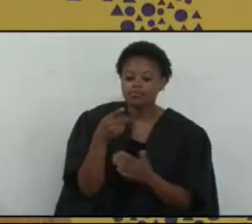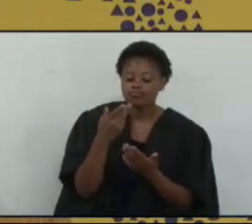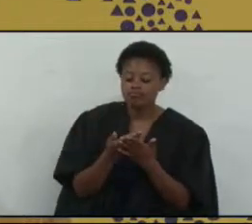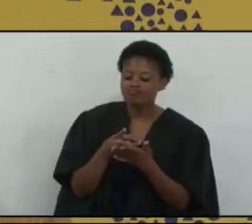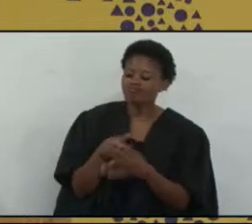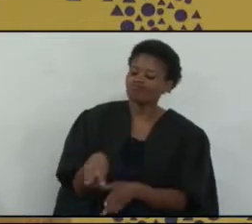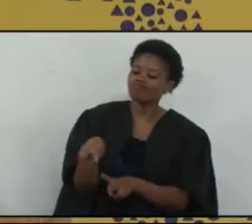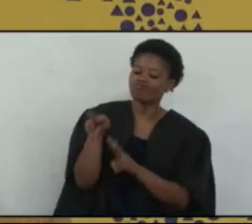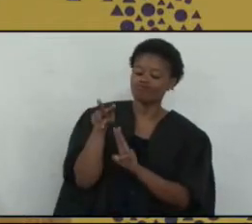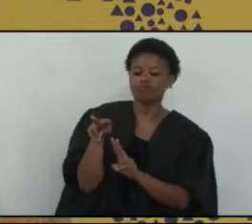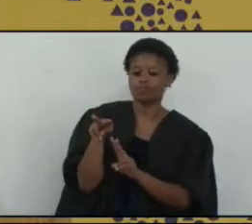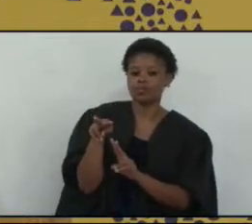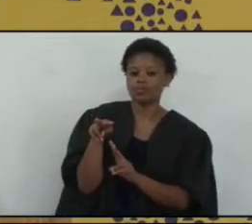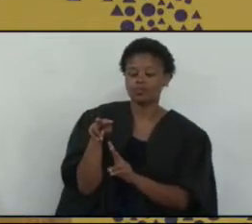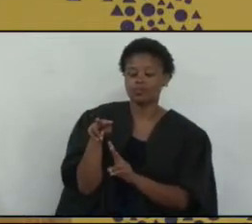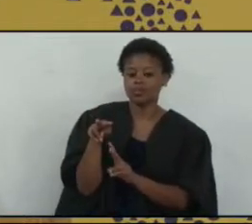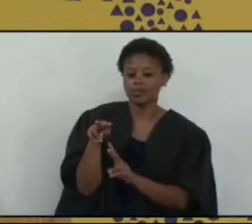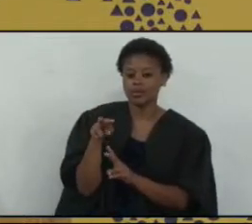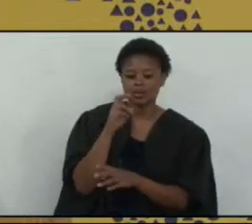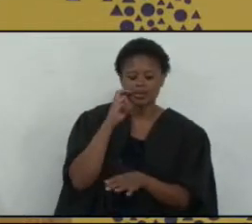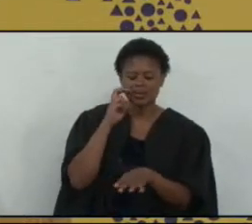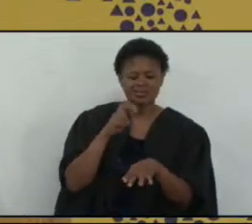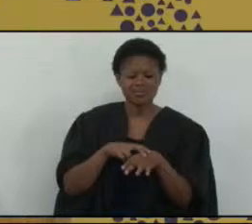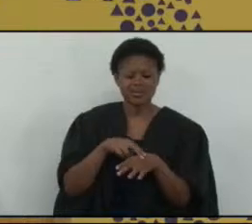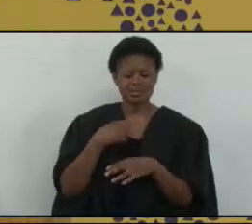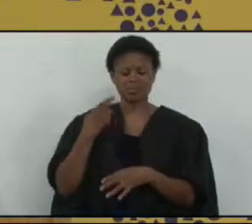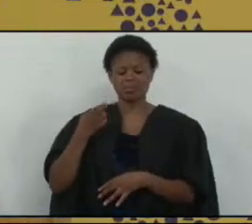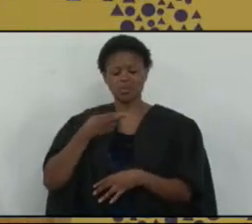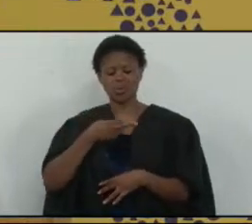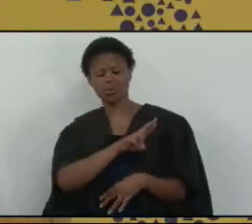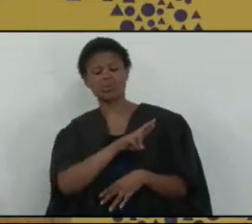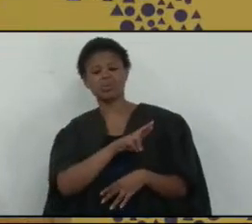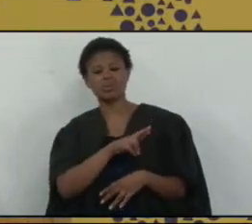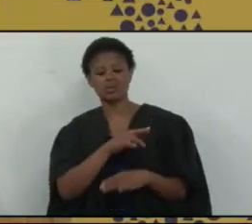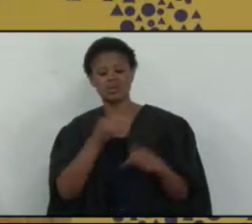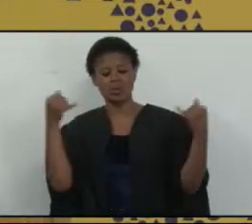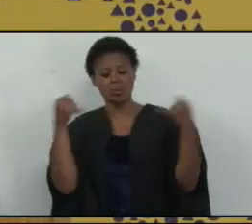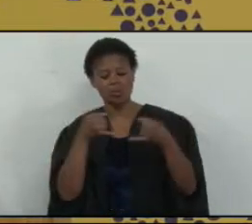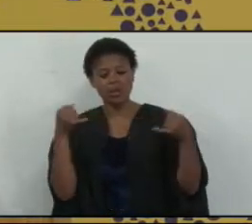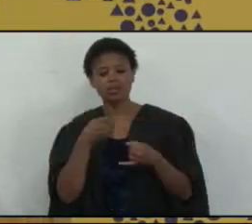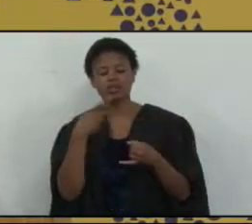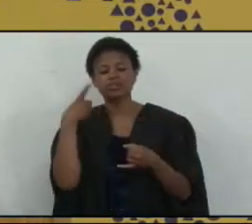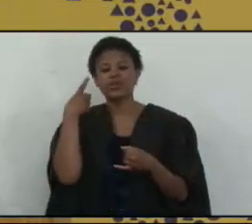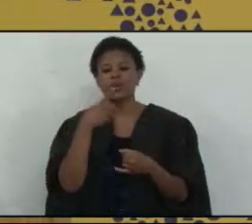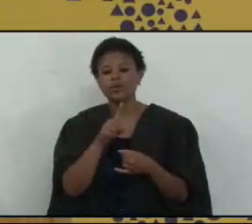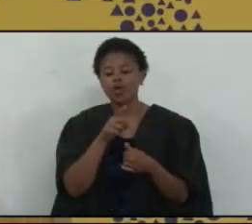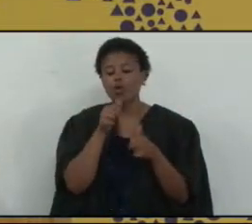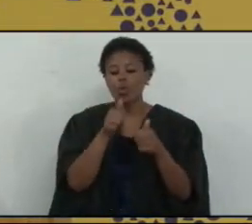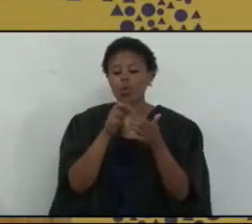admire. You do not have to be mean or ruthless to achieve good results.